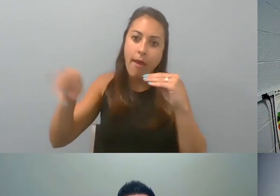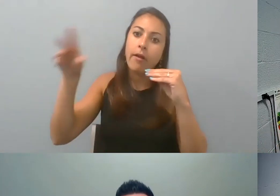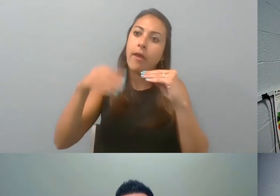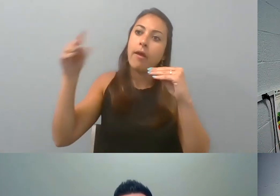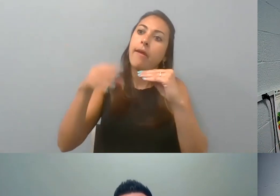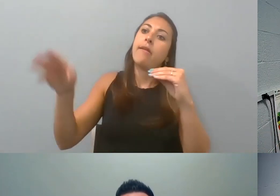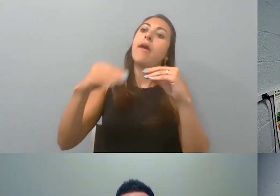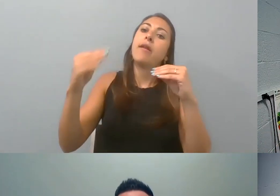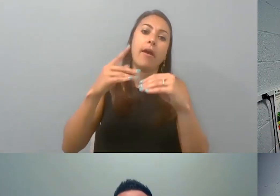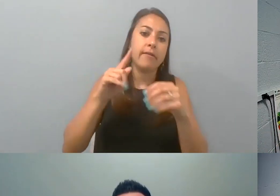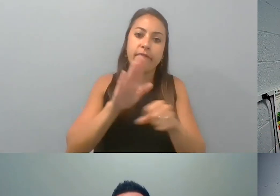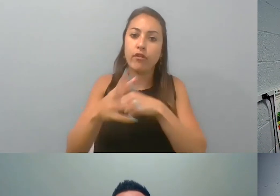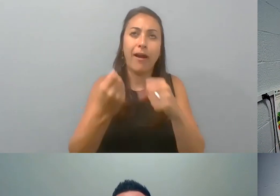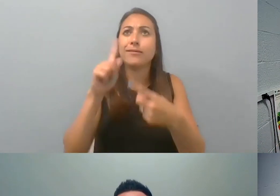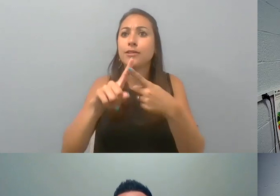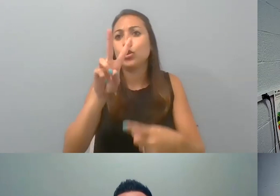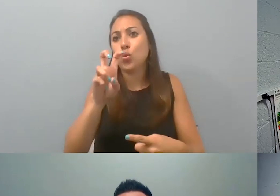year.